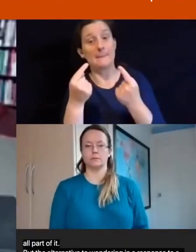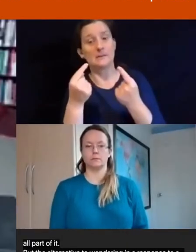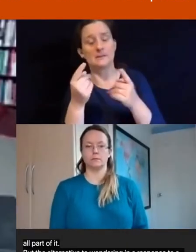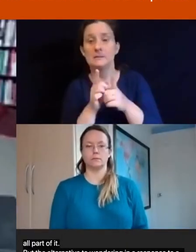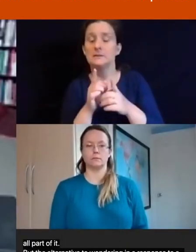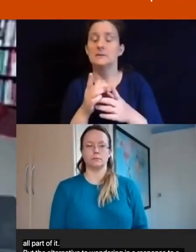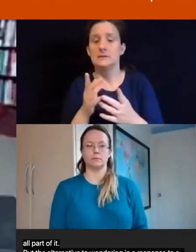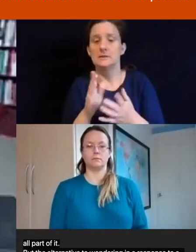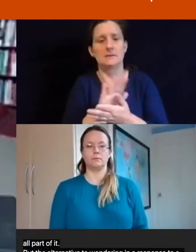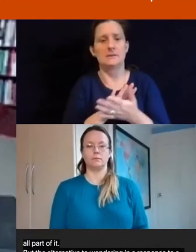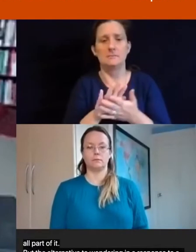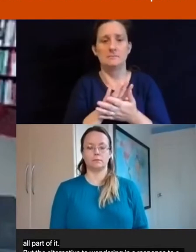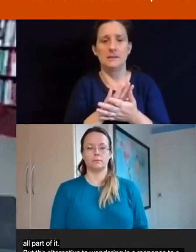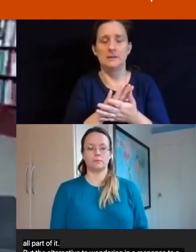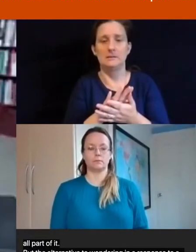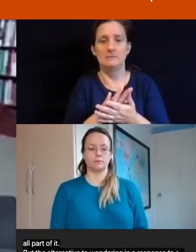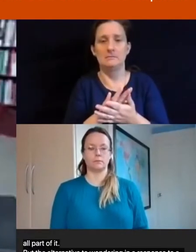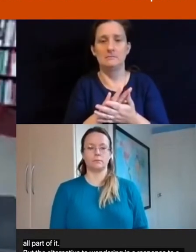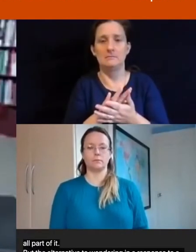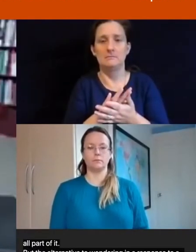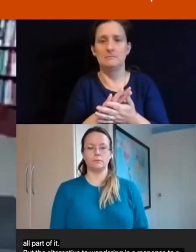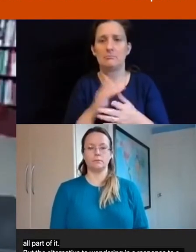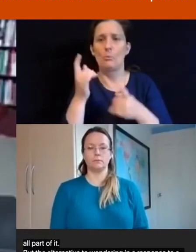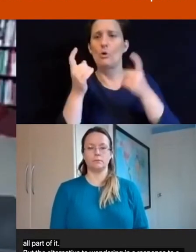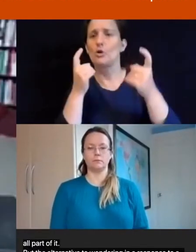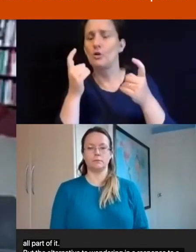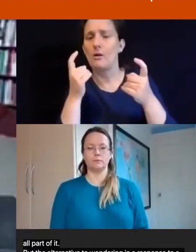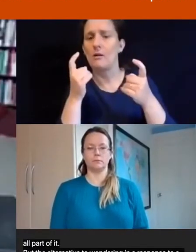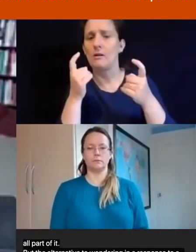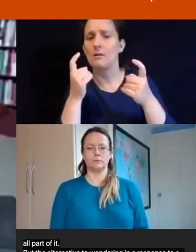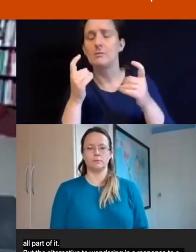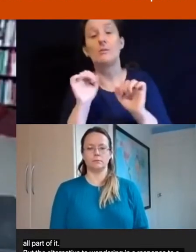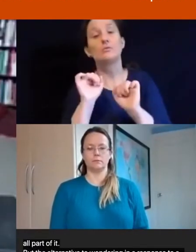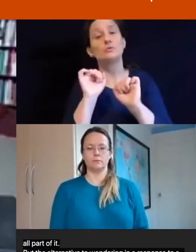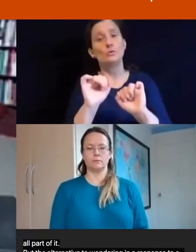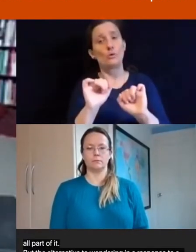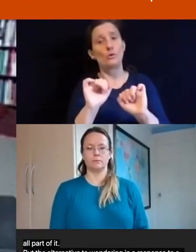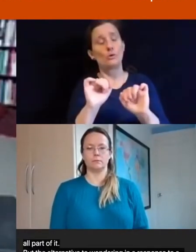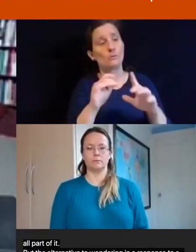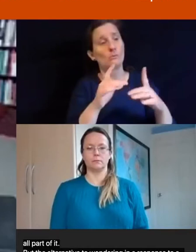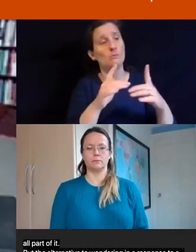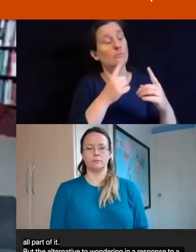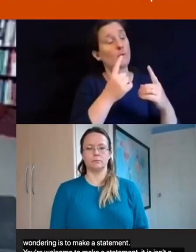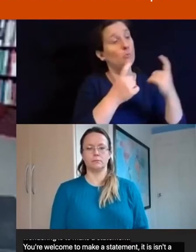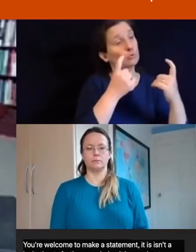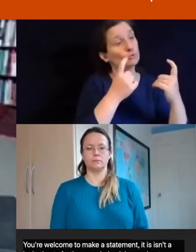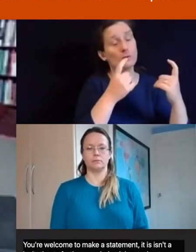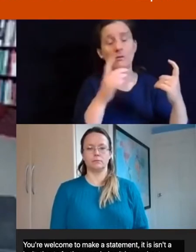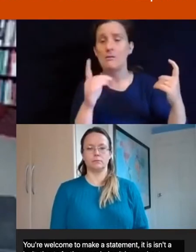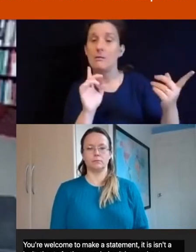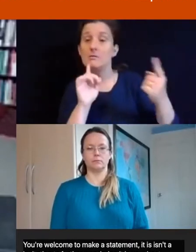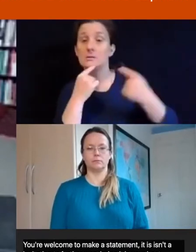an invitation to further wondering. It's your best attempt to respond to that wondering. Either of those is